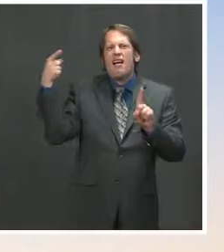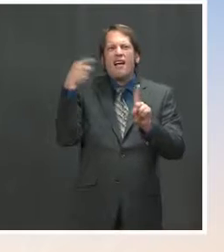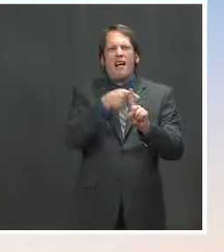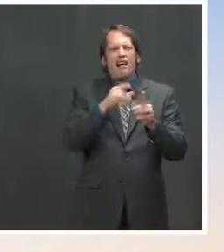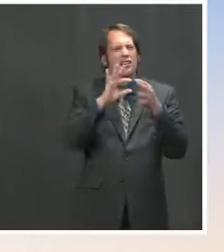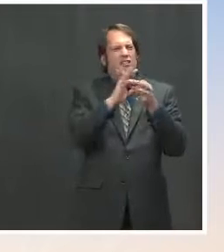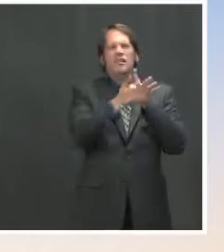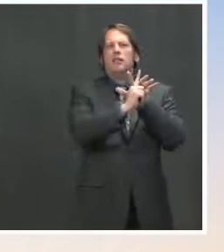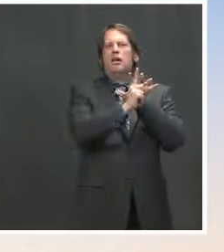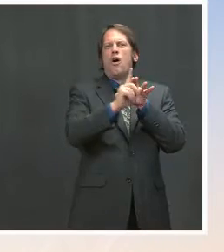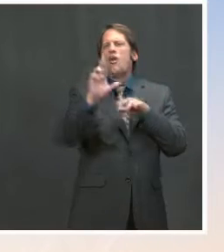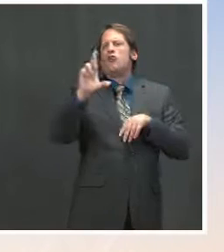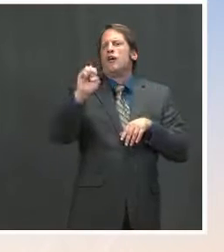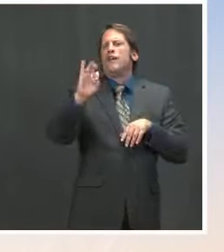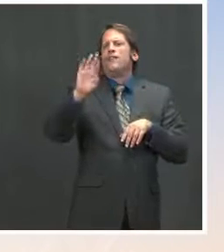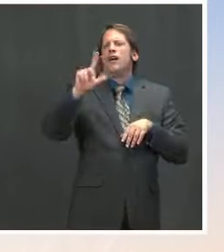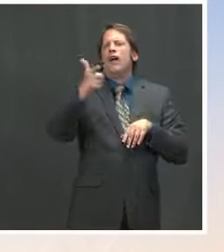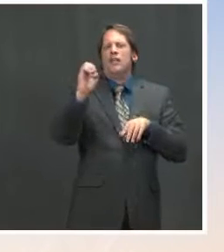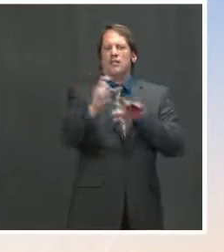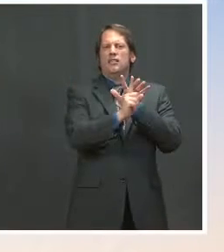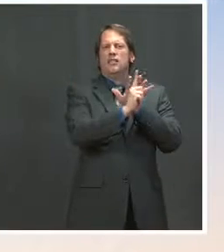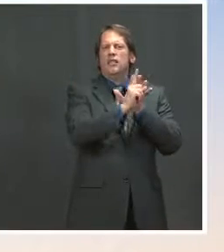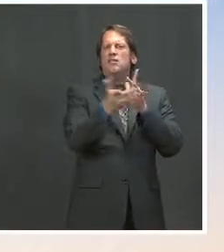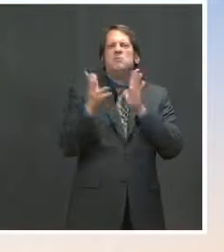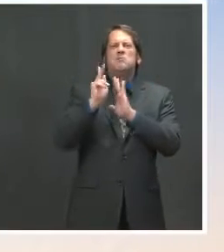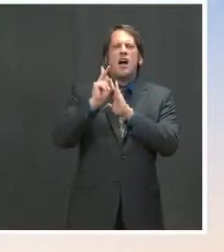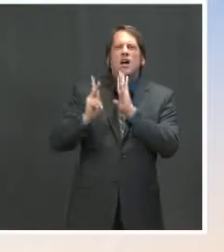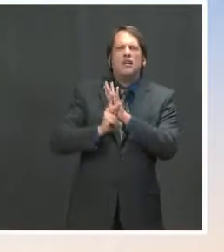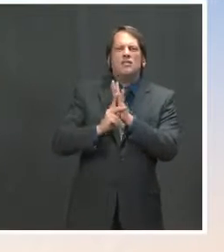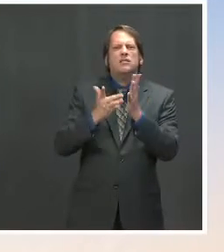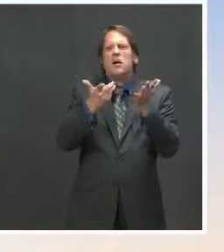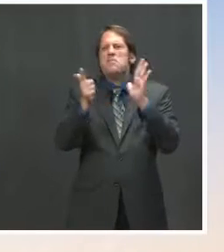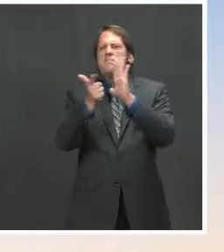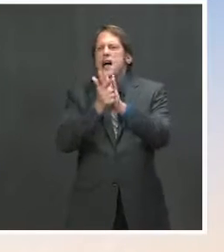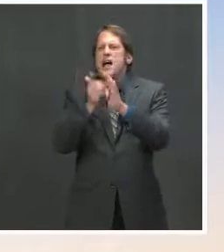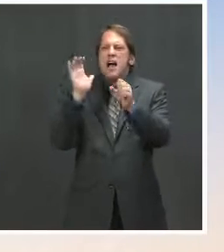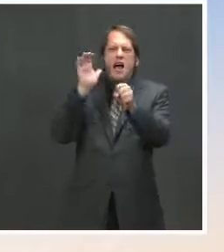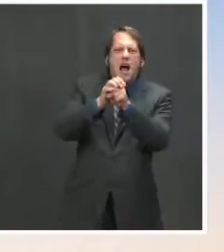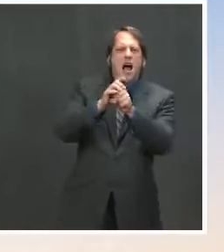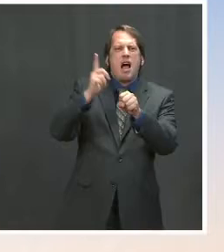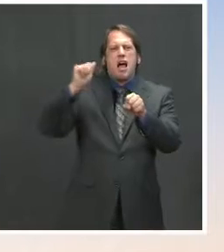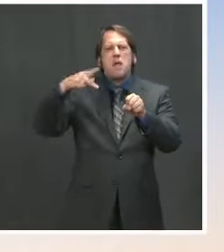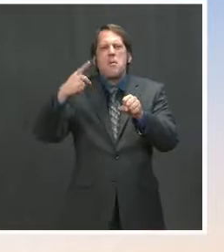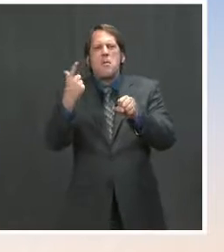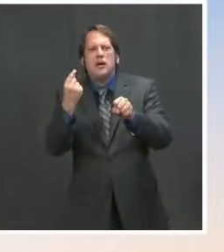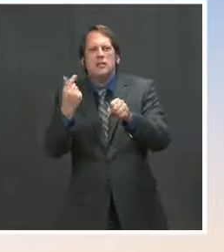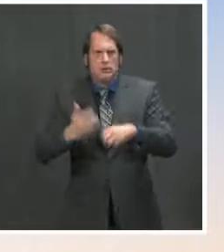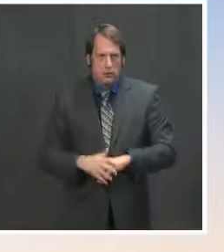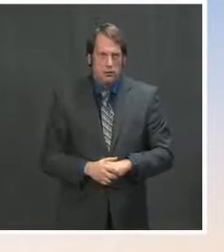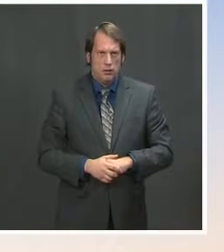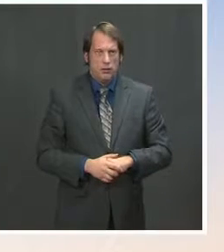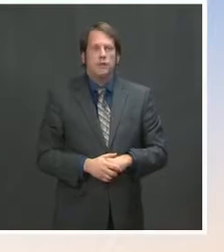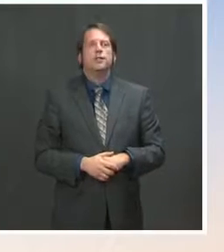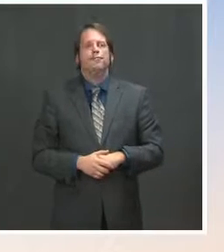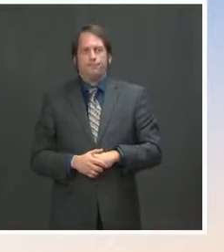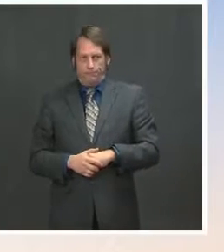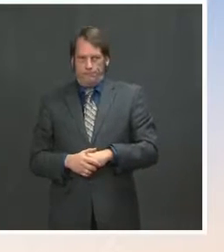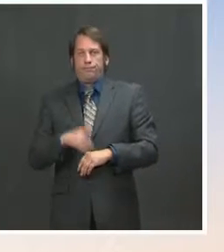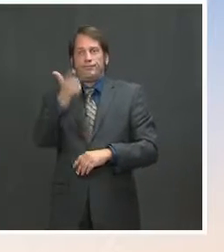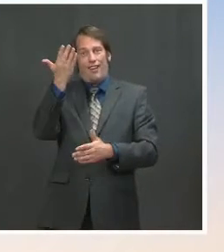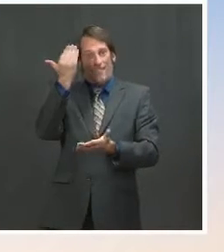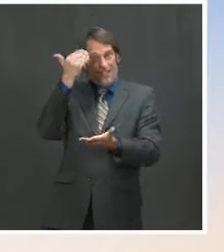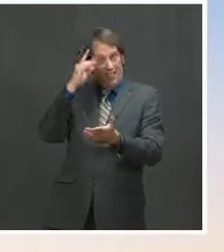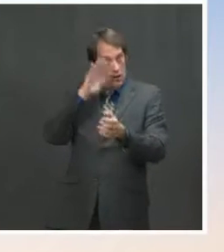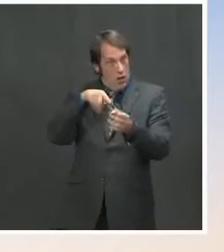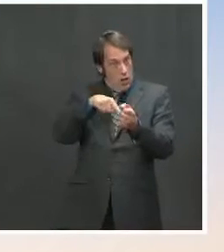House said on Friday that actually the 15,000 cap that was set by the Trump administration remained justified. But